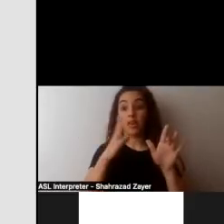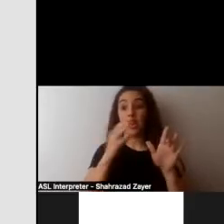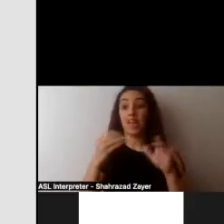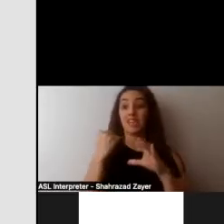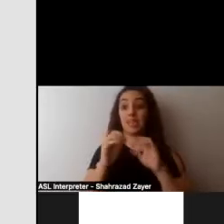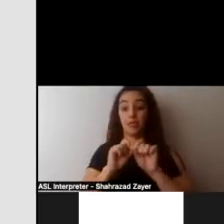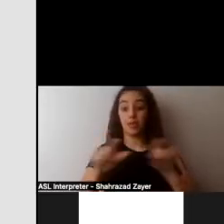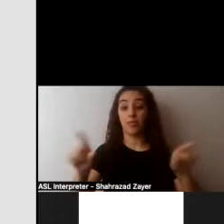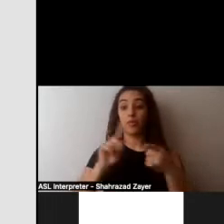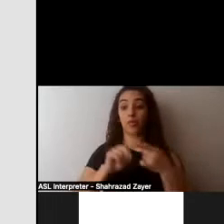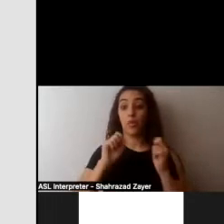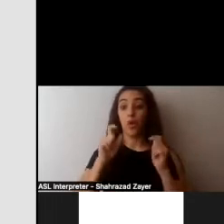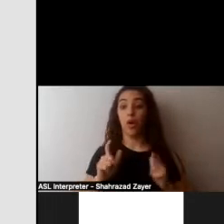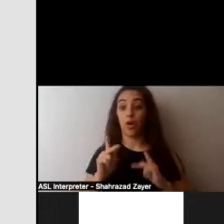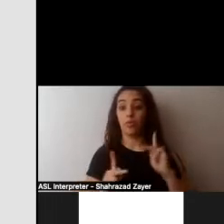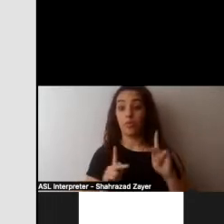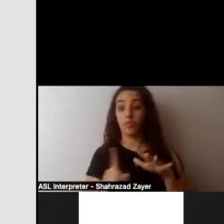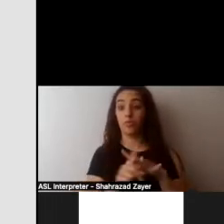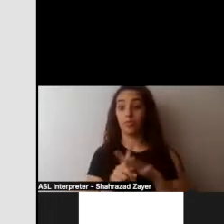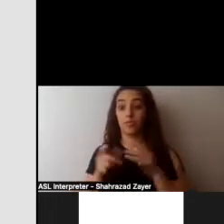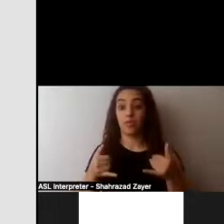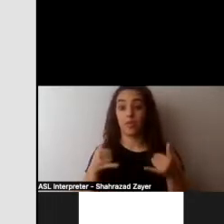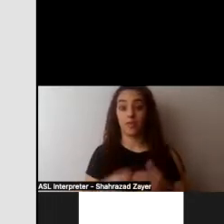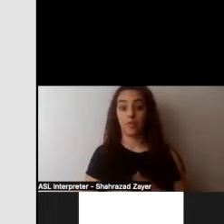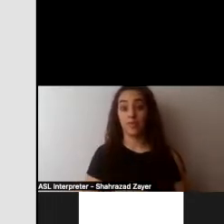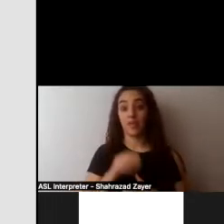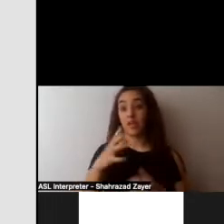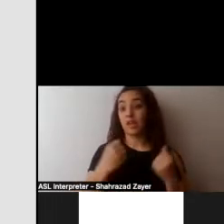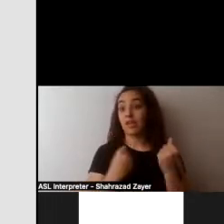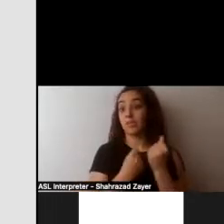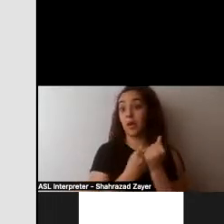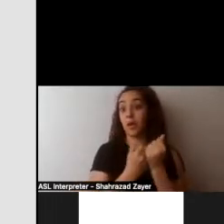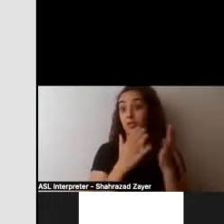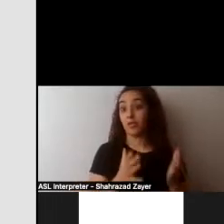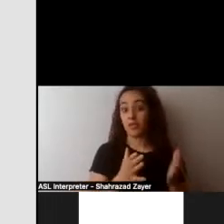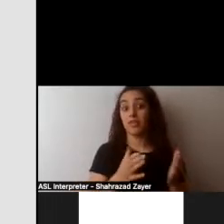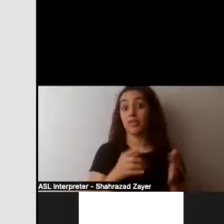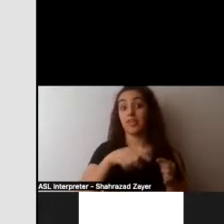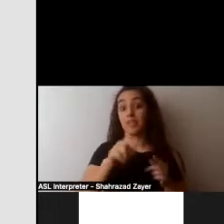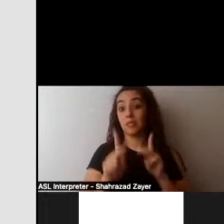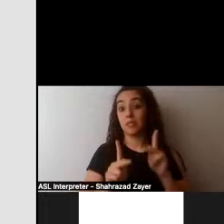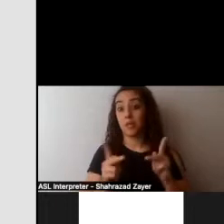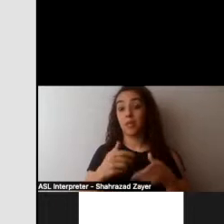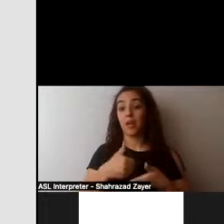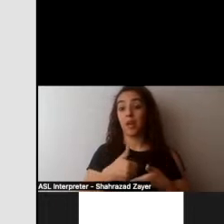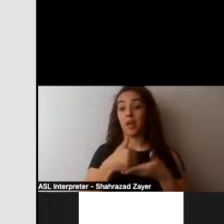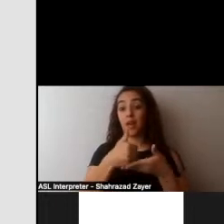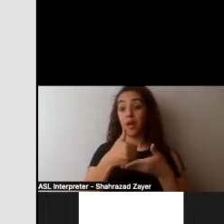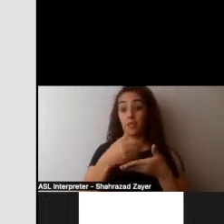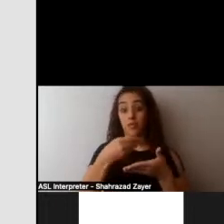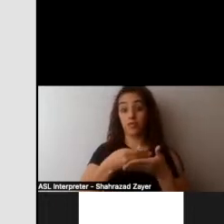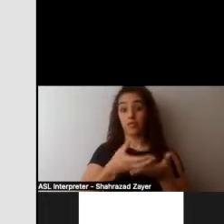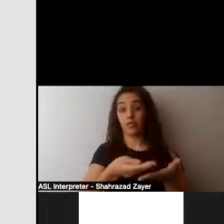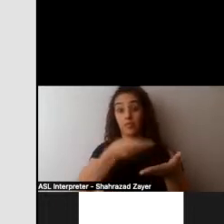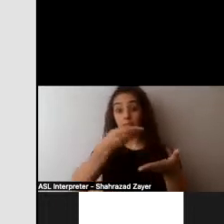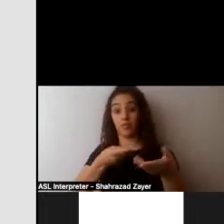Particular thanks to our sponsors. These are the folks who helped fund our report: Meals on Wheels, Orange County,